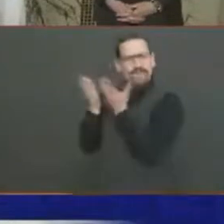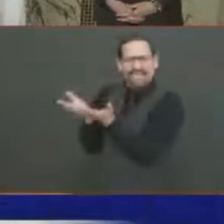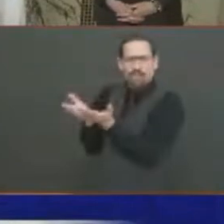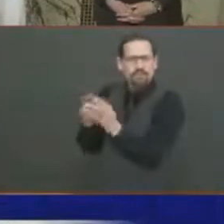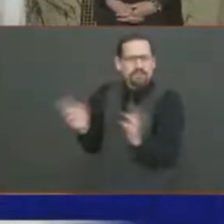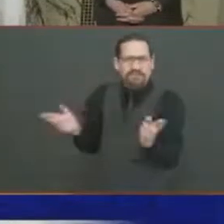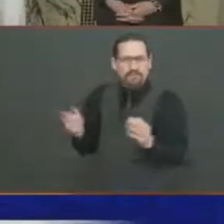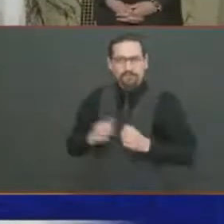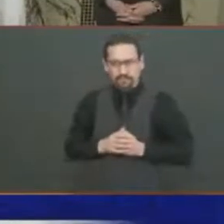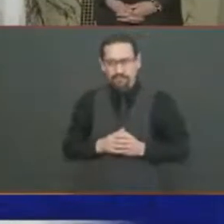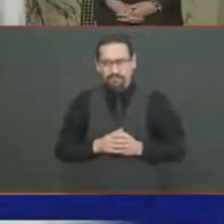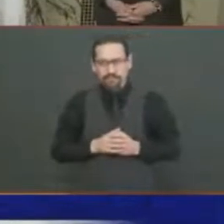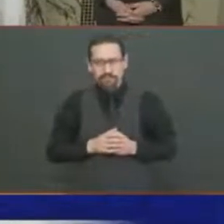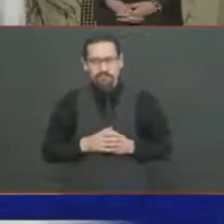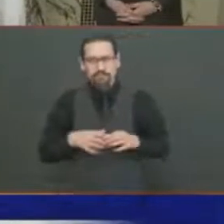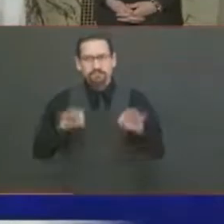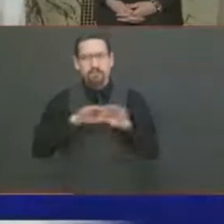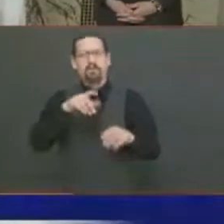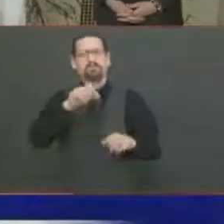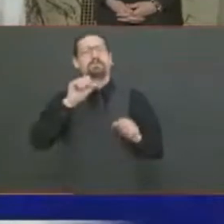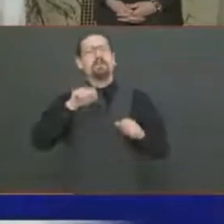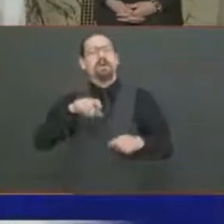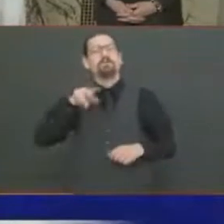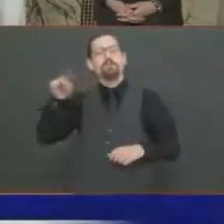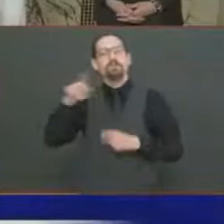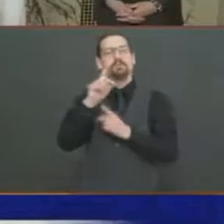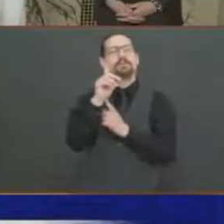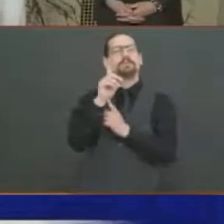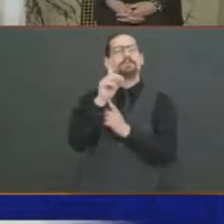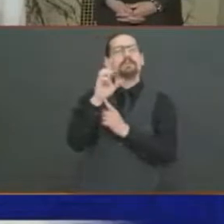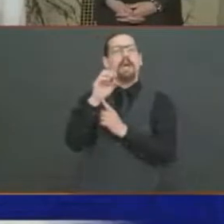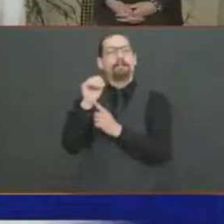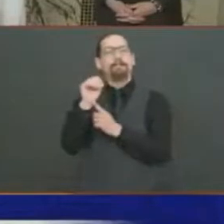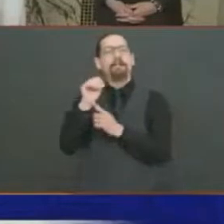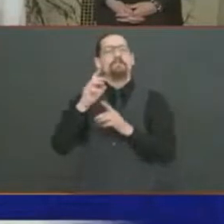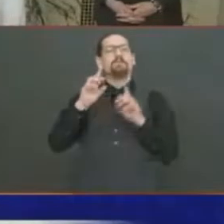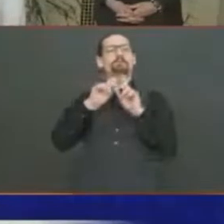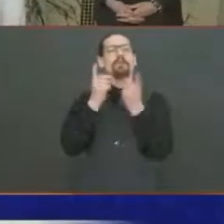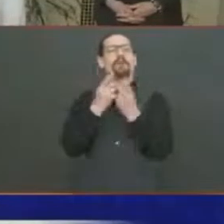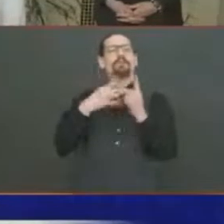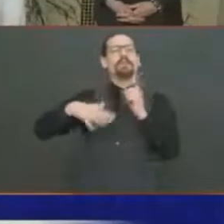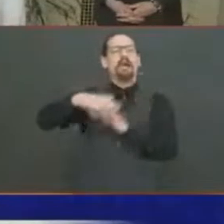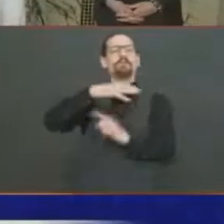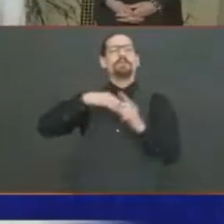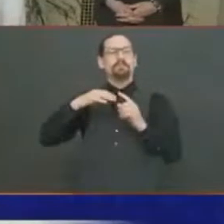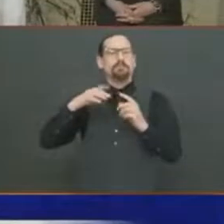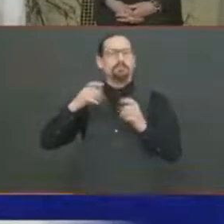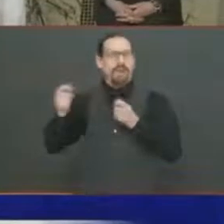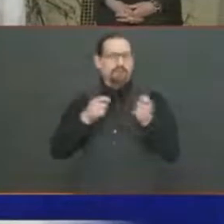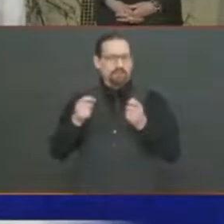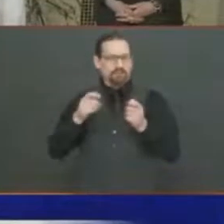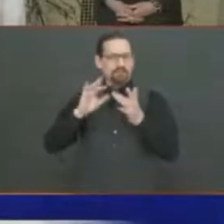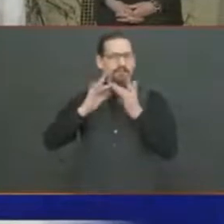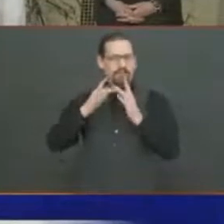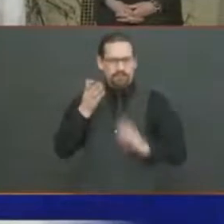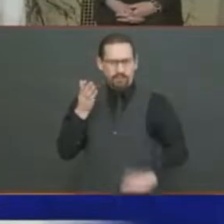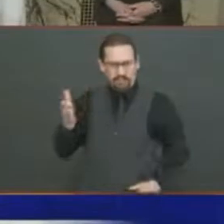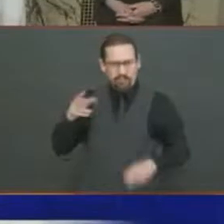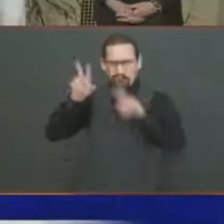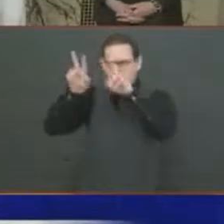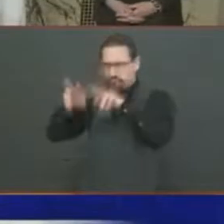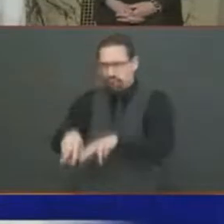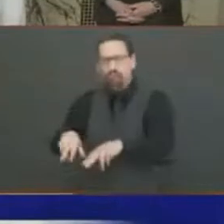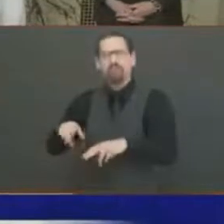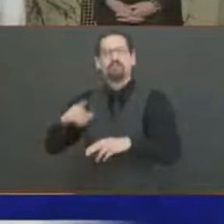state parks which will be reopening with limited parking starting on Saturday and over the weekend. So that'll